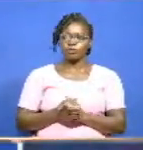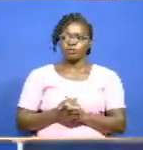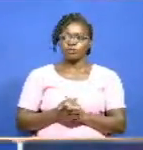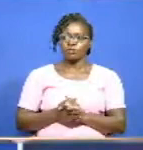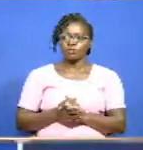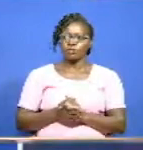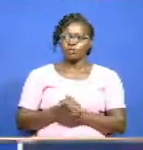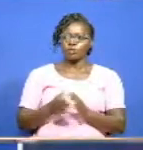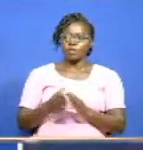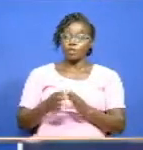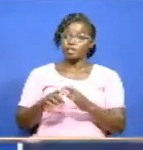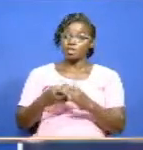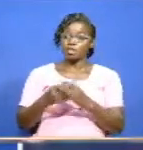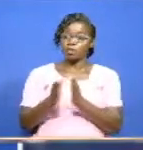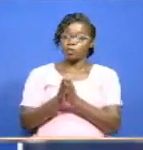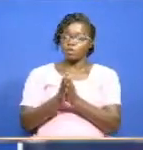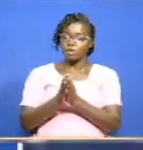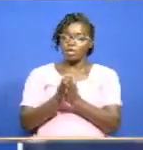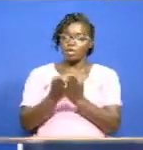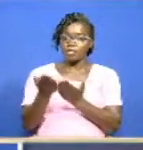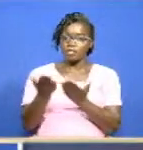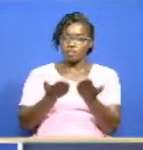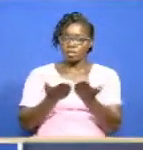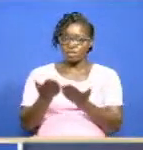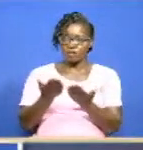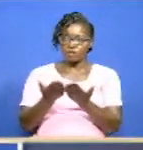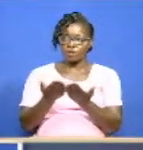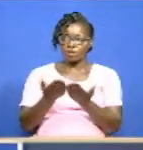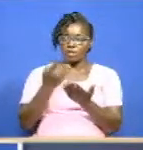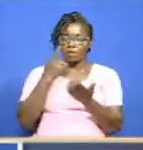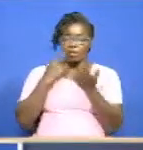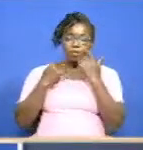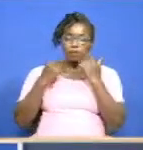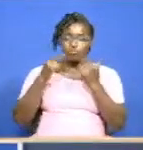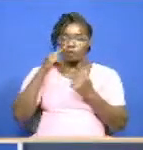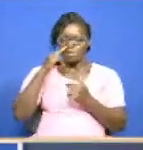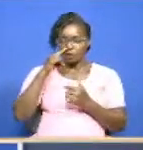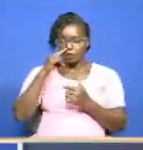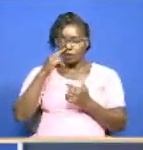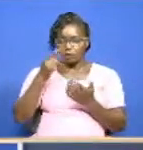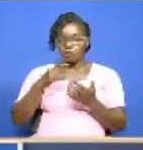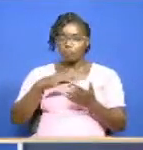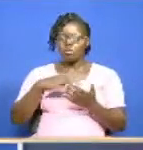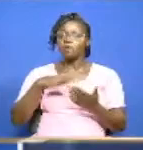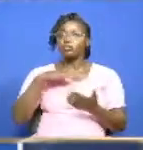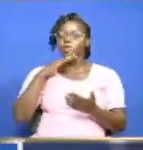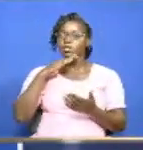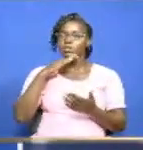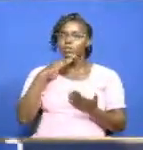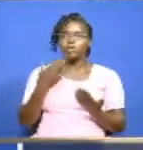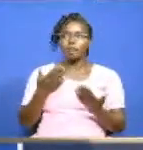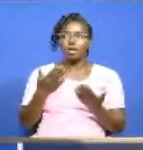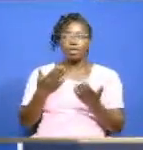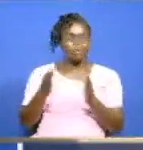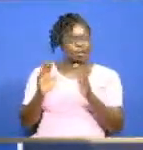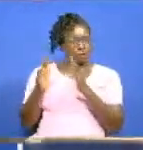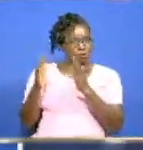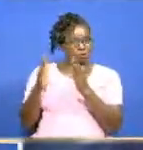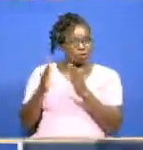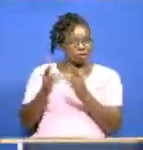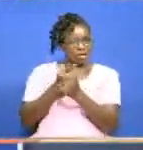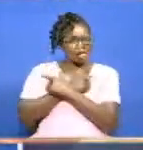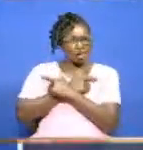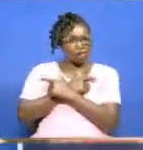The day began with a requiem mass at the Montezuma Funeral Home, where the late Betty was eulogized as a loving